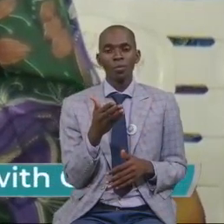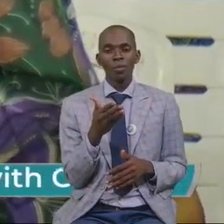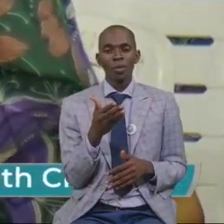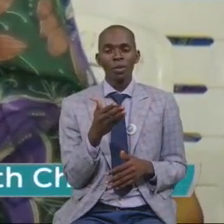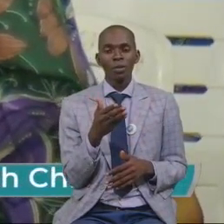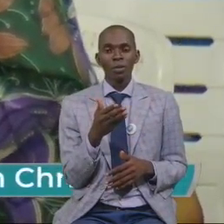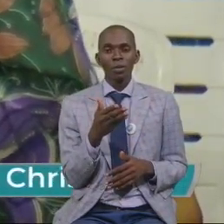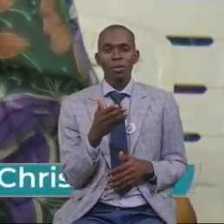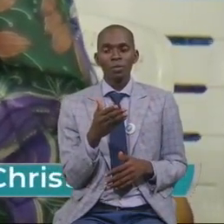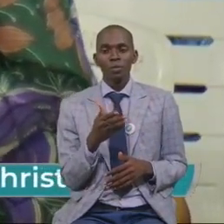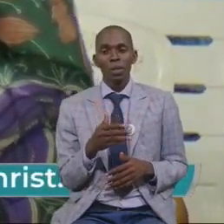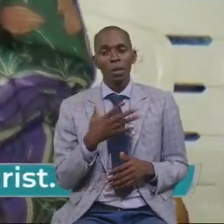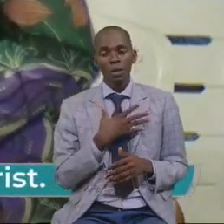radio.